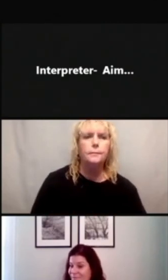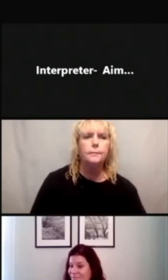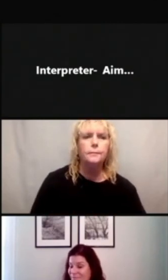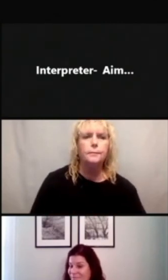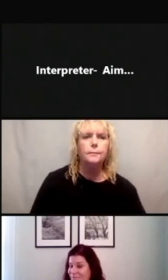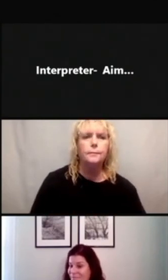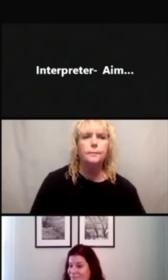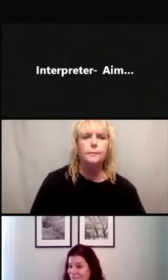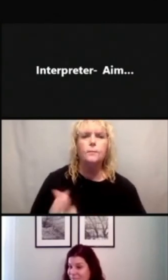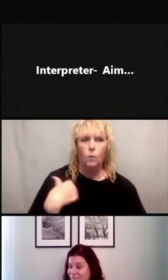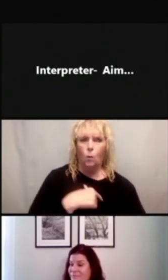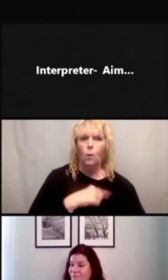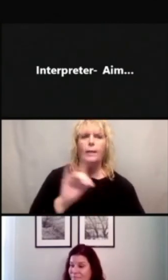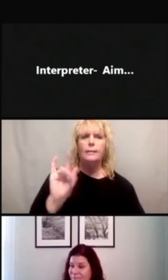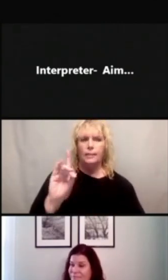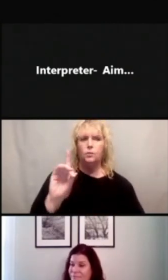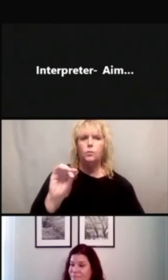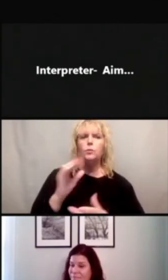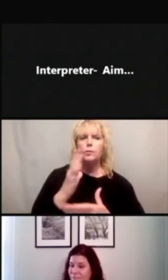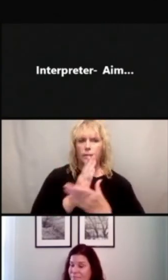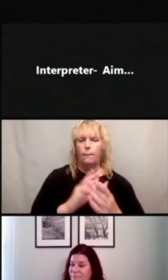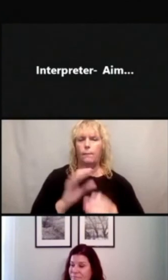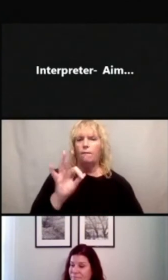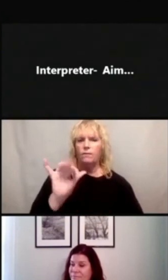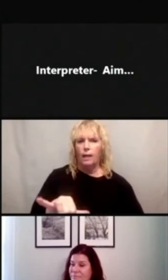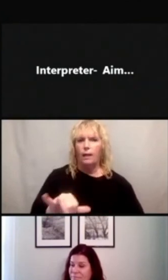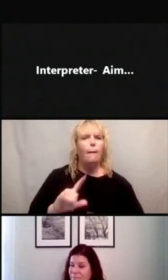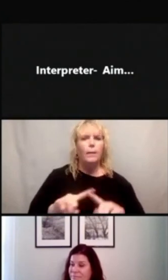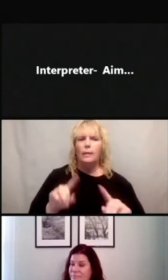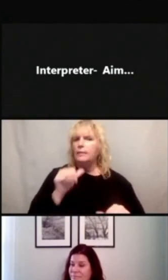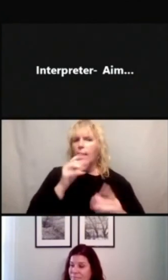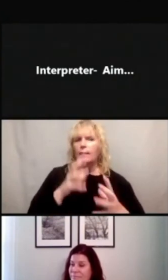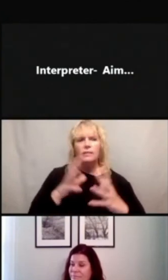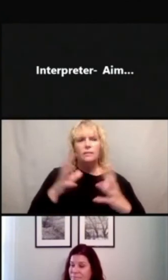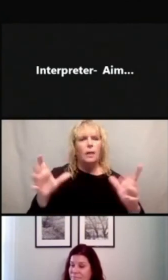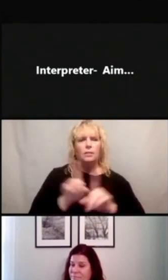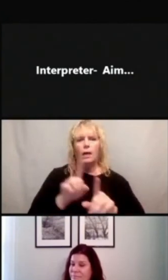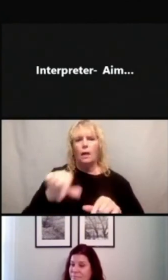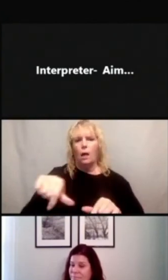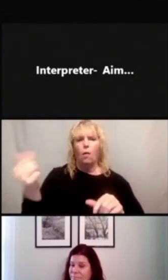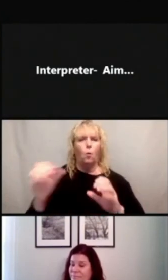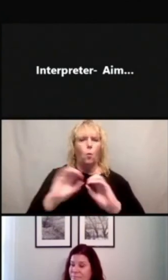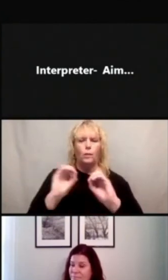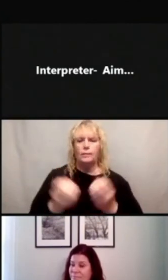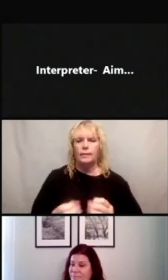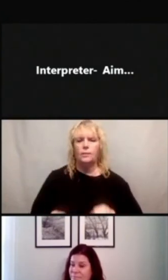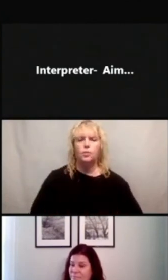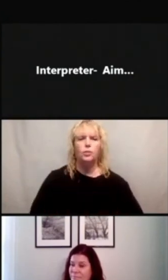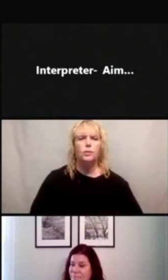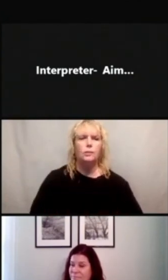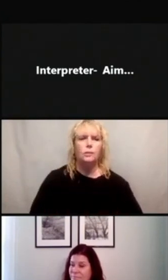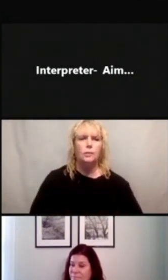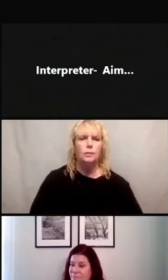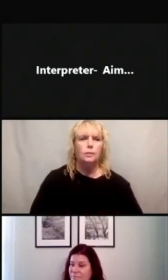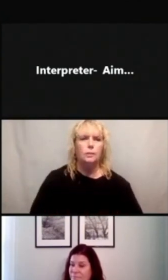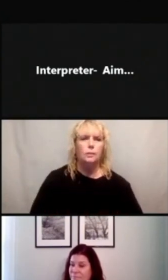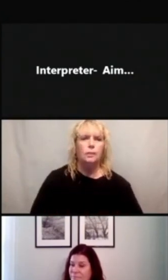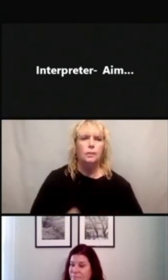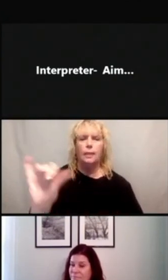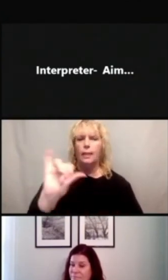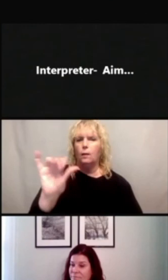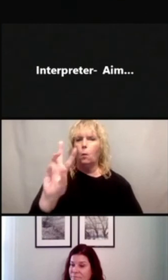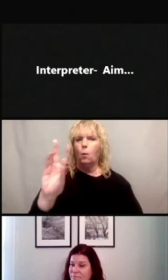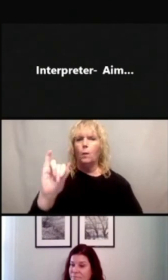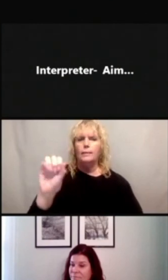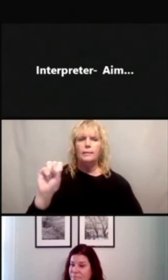Now, we've done a little bit of that, but not as much as some organizations have. I know there's Wisconsin Literacy has